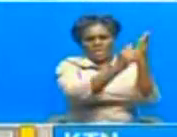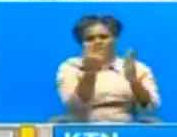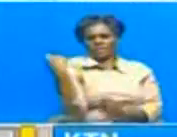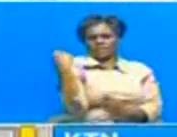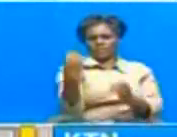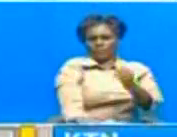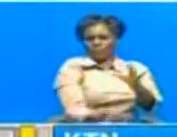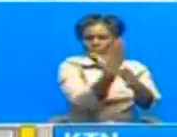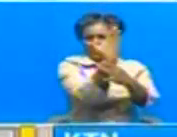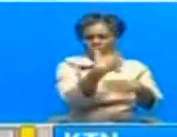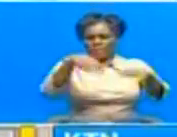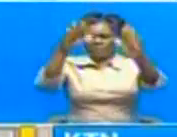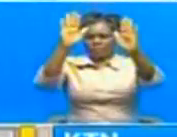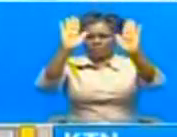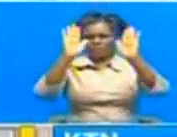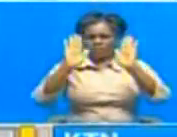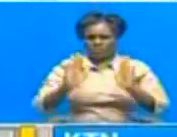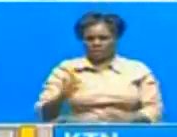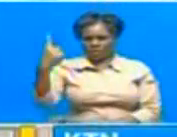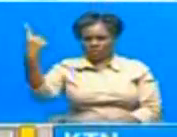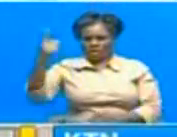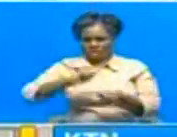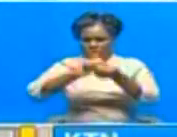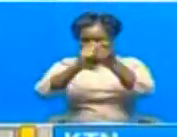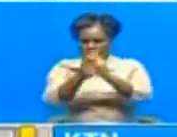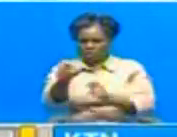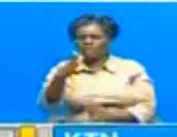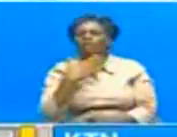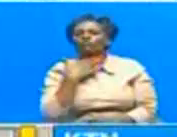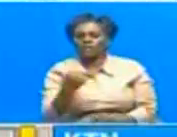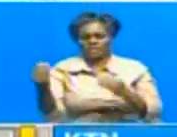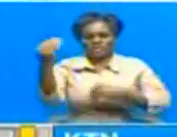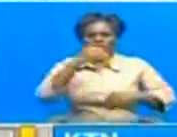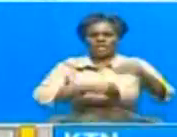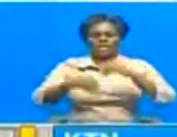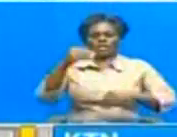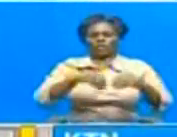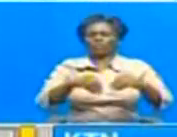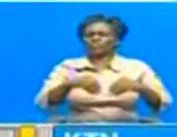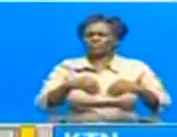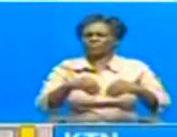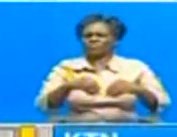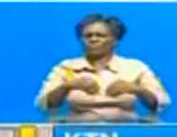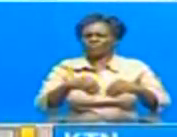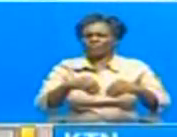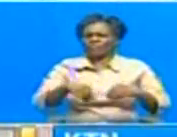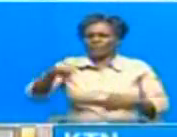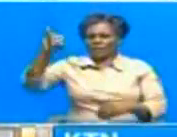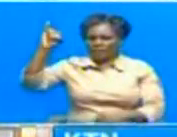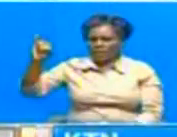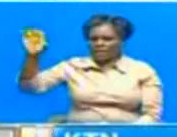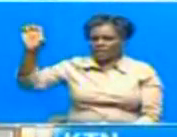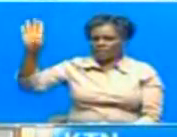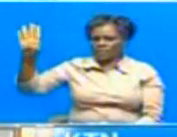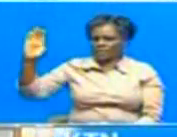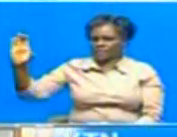recently. And one of the key reforms you seek there is on elections, electoral reforms. Beginning with the IEBC, you have